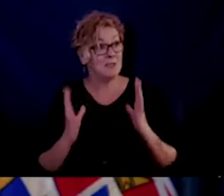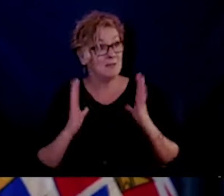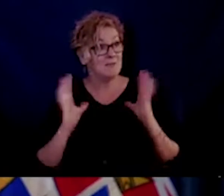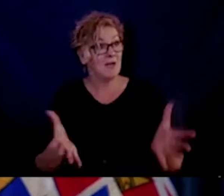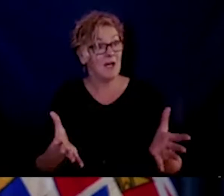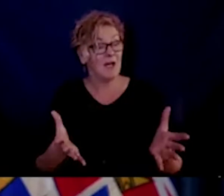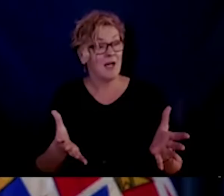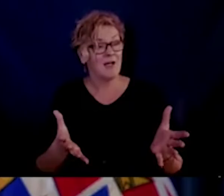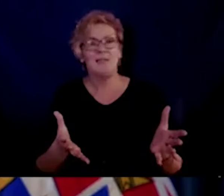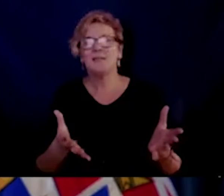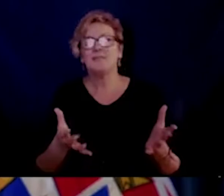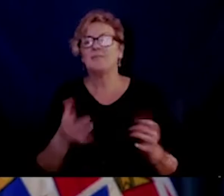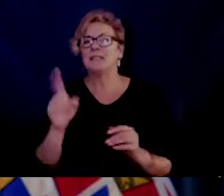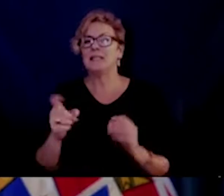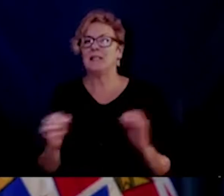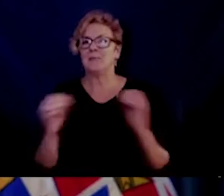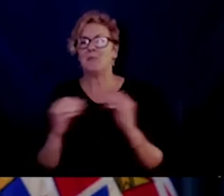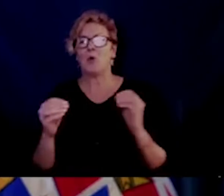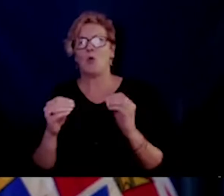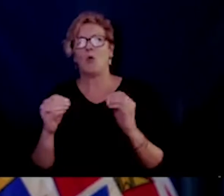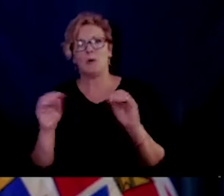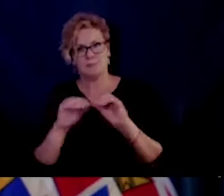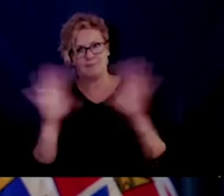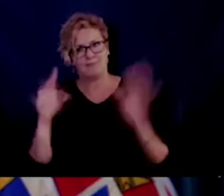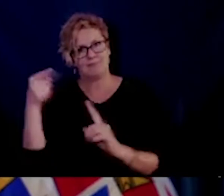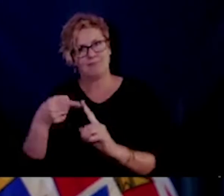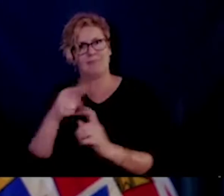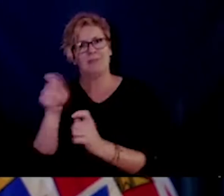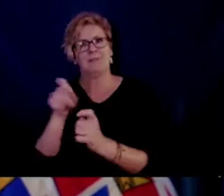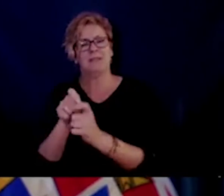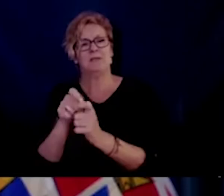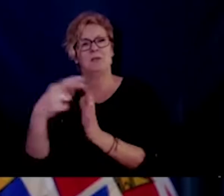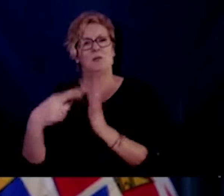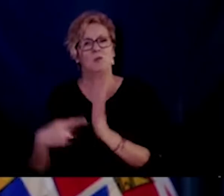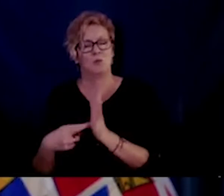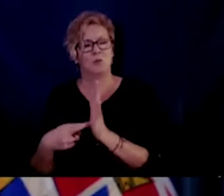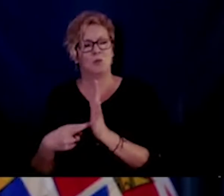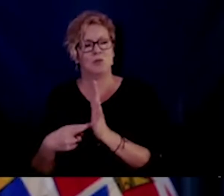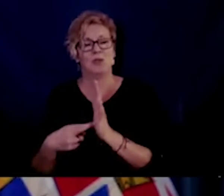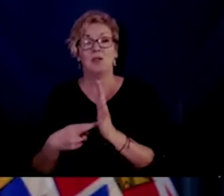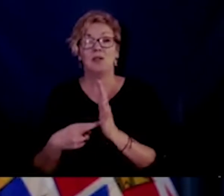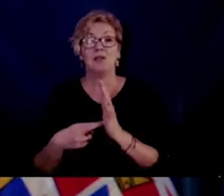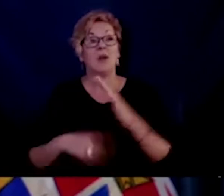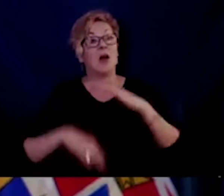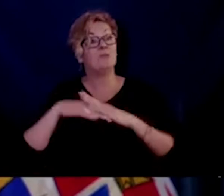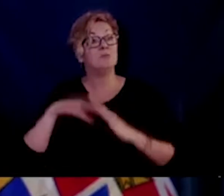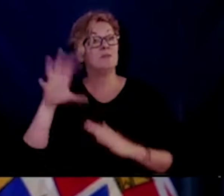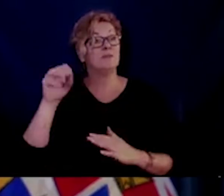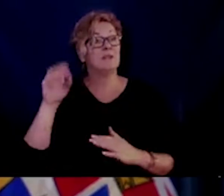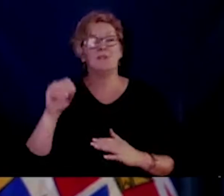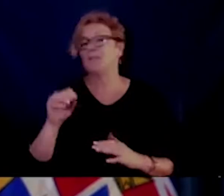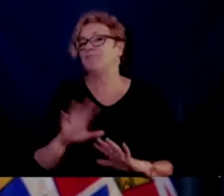of transmission goes up as we head into the winter season, and it's becoming more and more challenging to determine if somebody has COVID